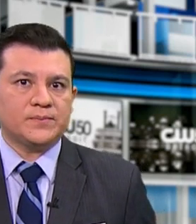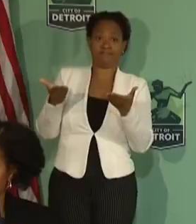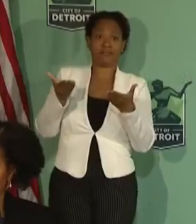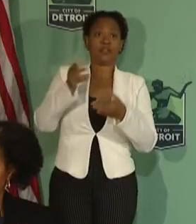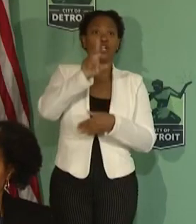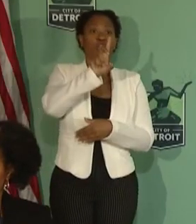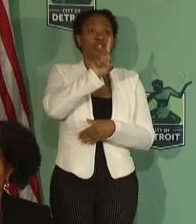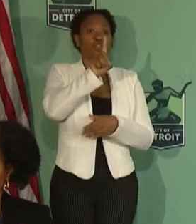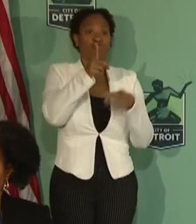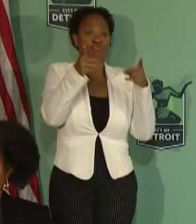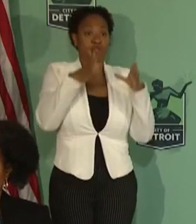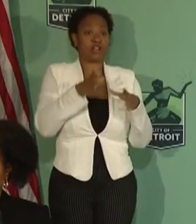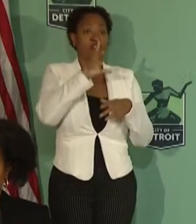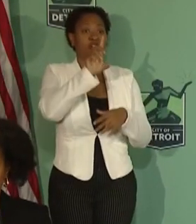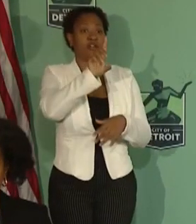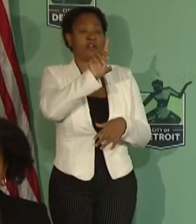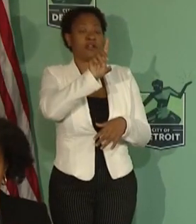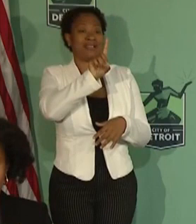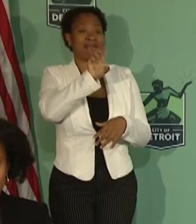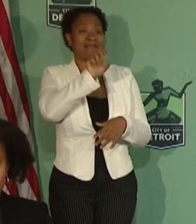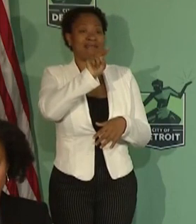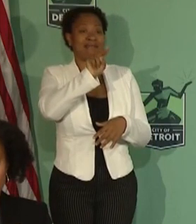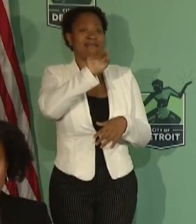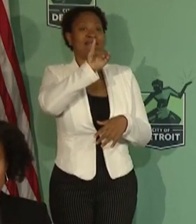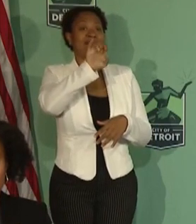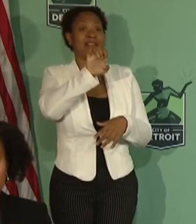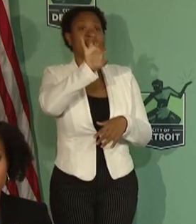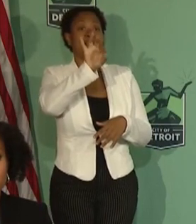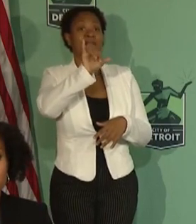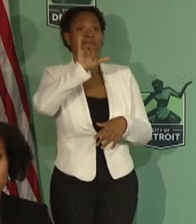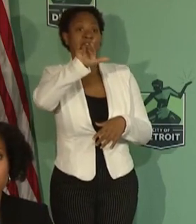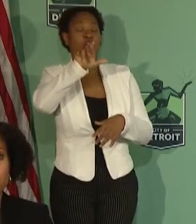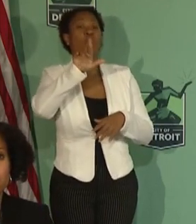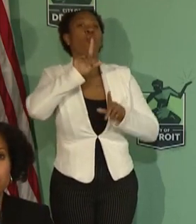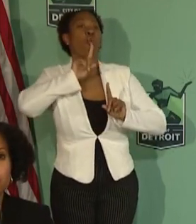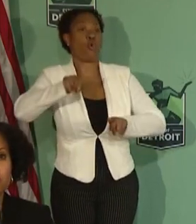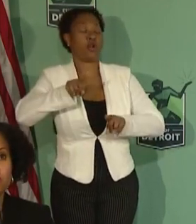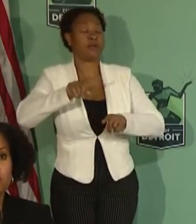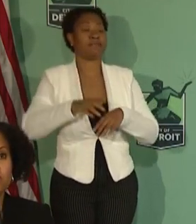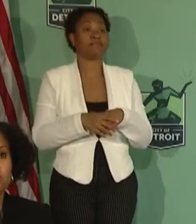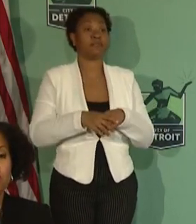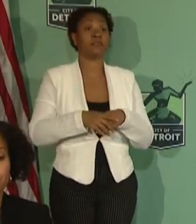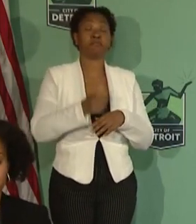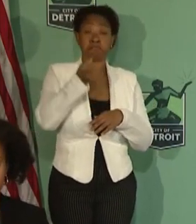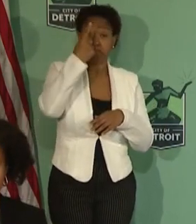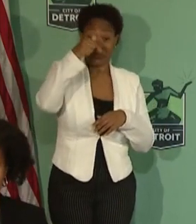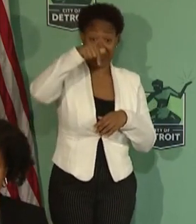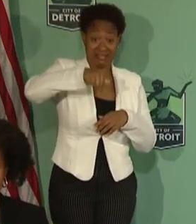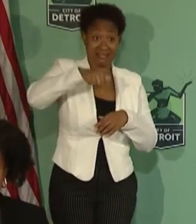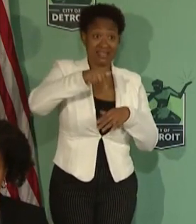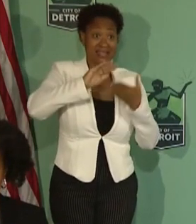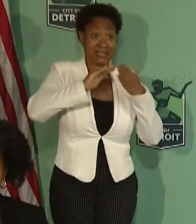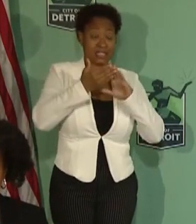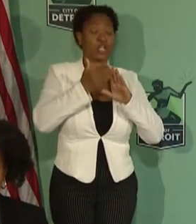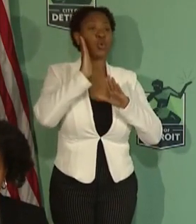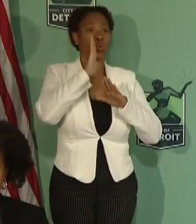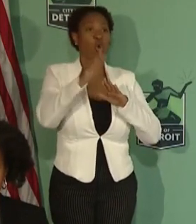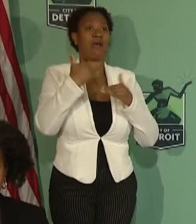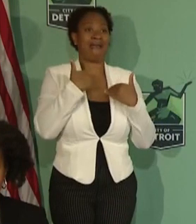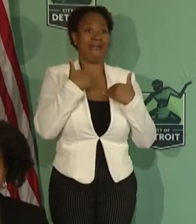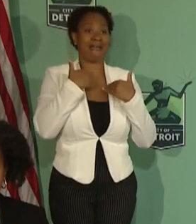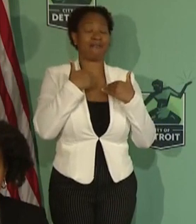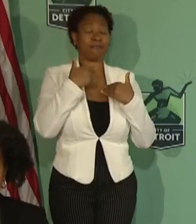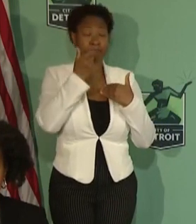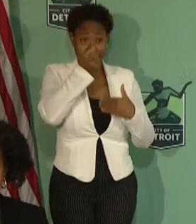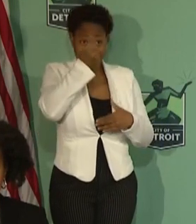ruling. What we are going to do is make sure the city has certainty and continuity,